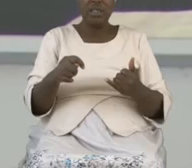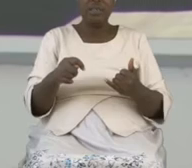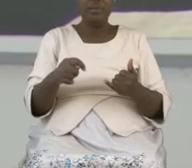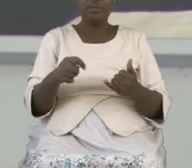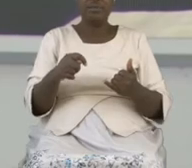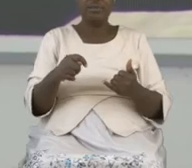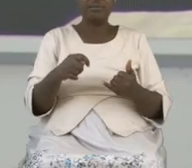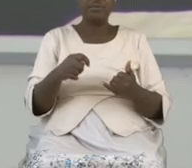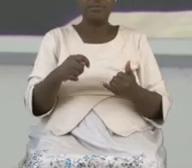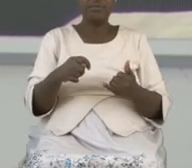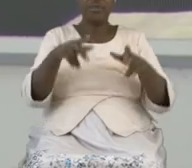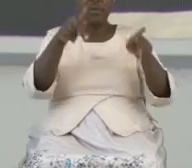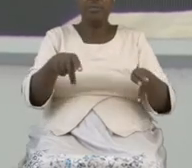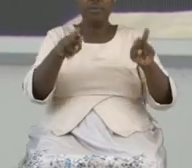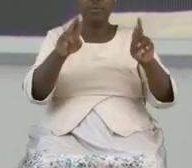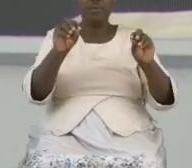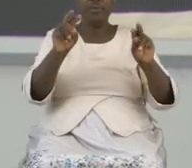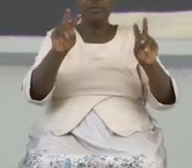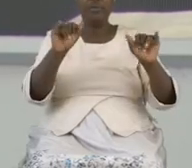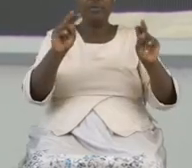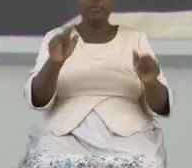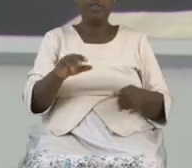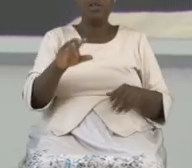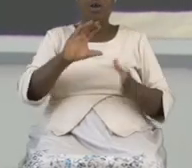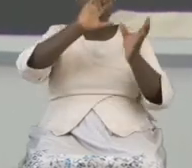conversion from